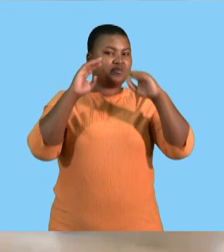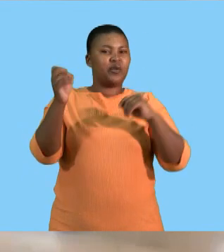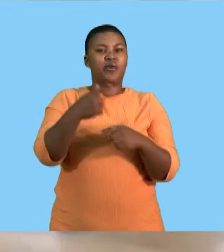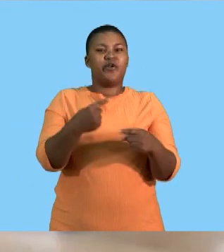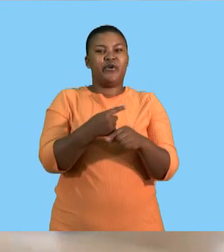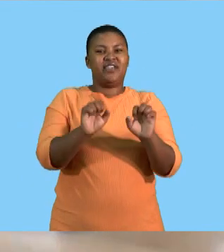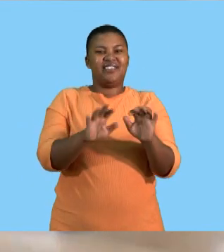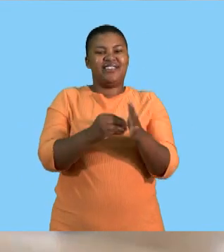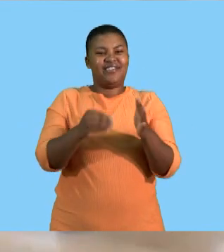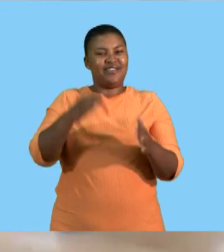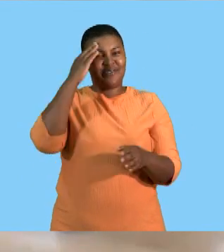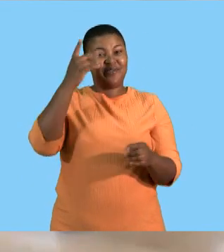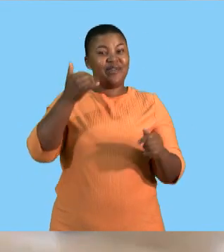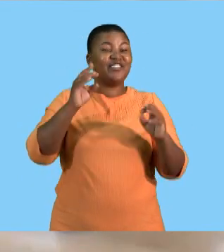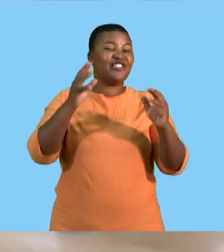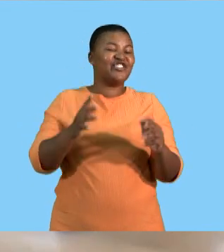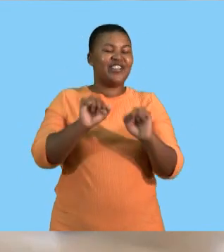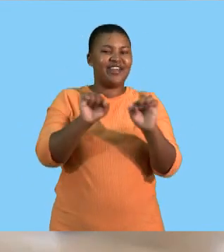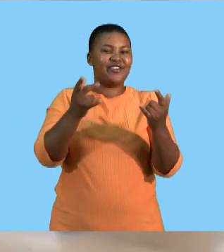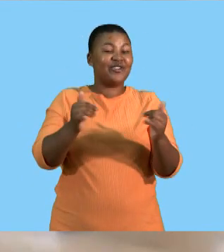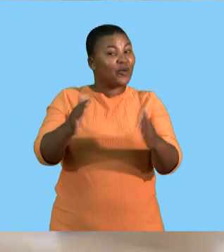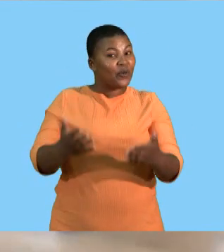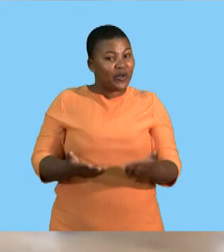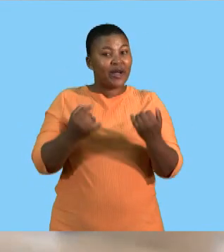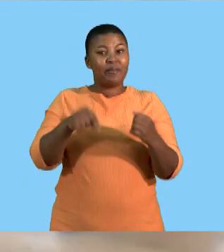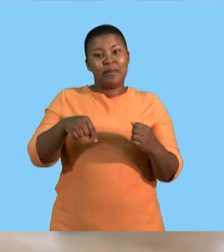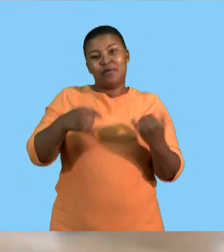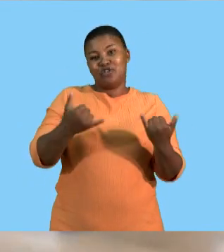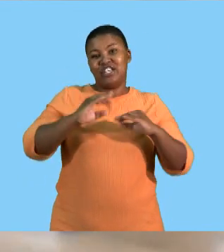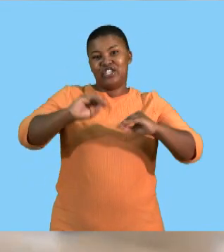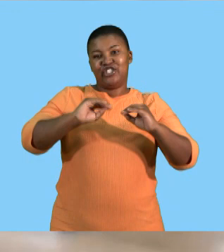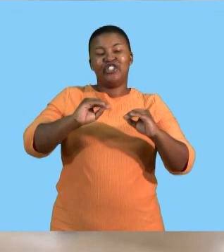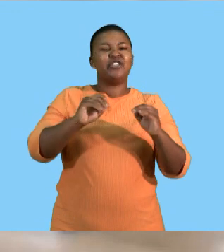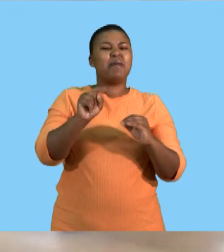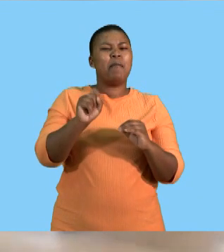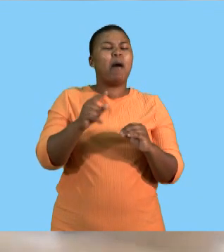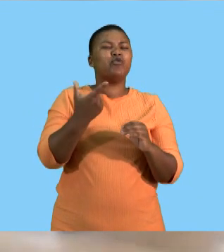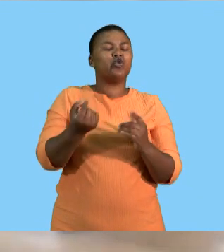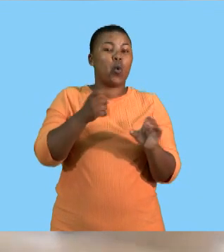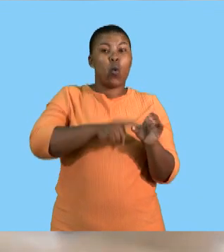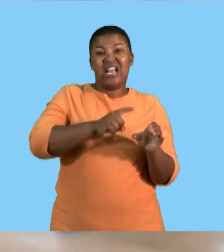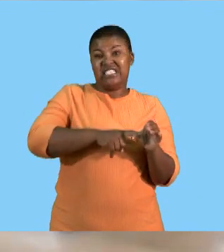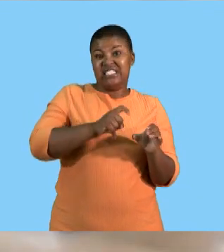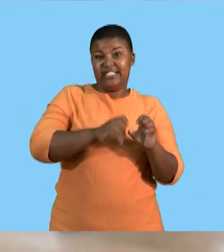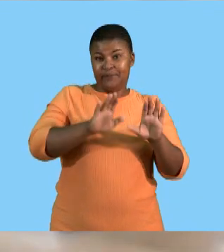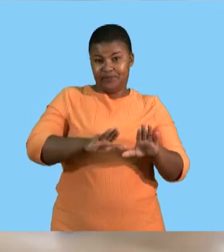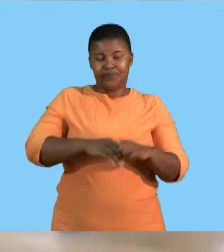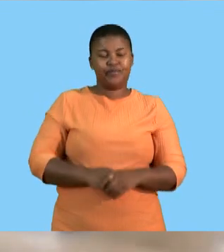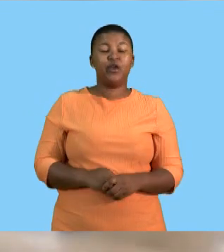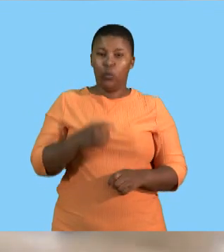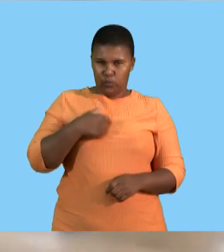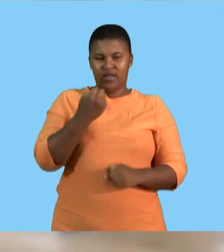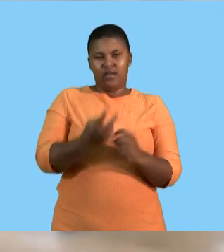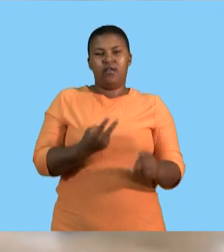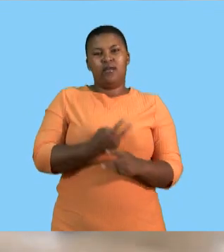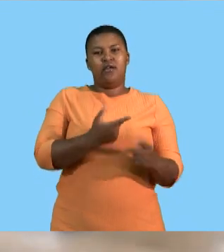Hello to all our grade 10 learners. My name is Madeline Morrison and welcome to this lesson on quality. We are going to have a look at the concept